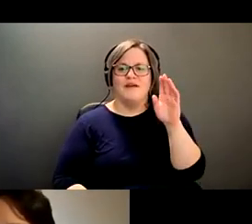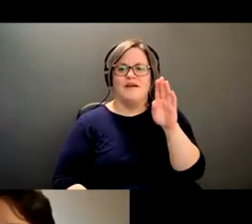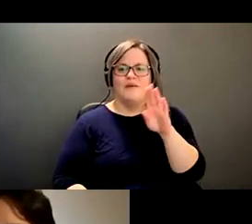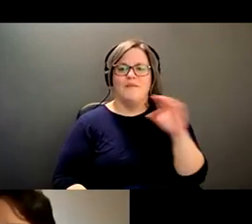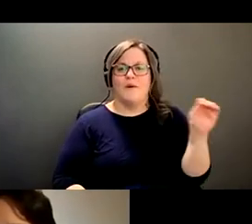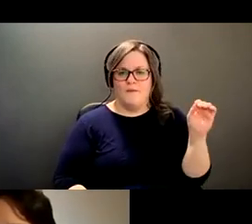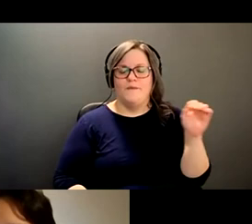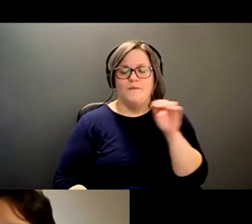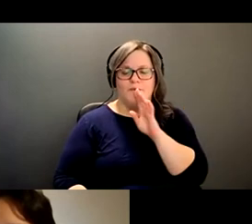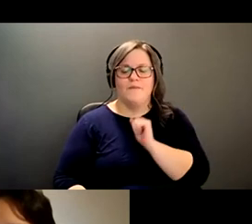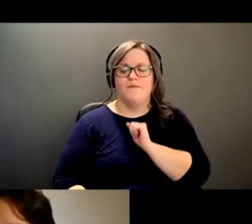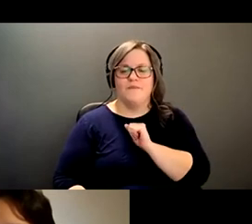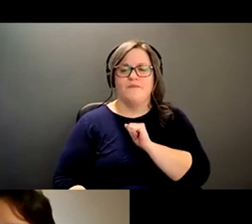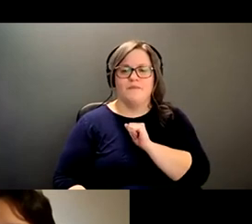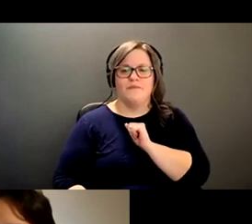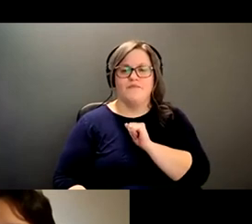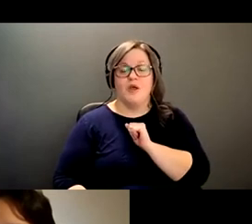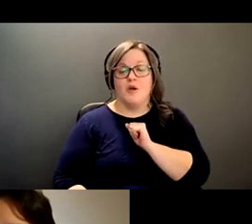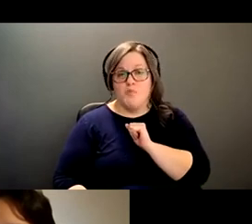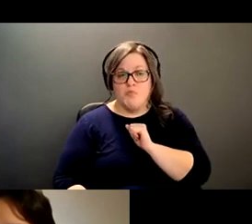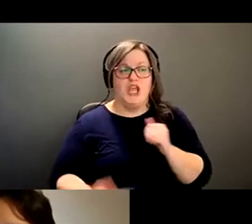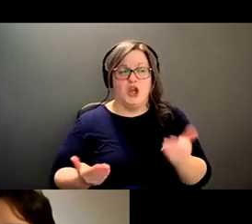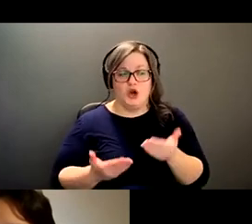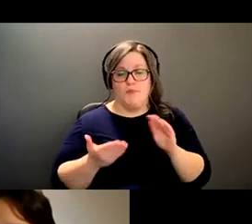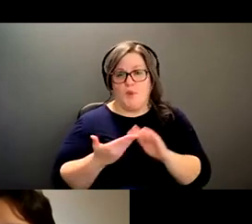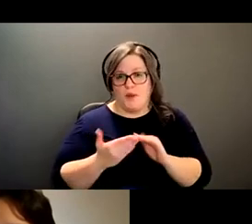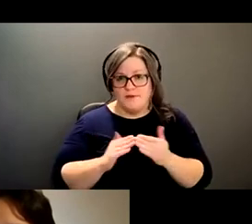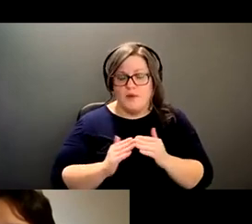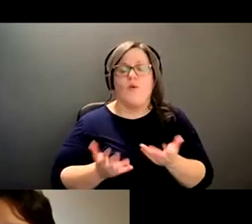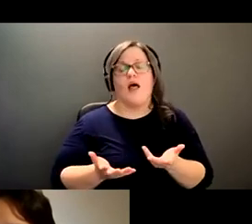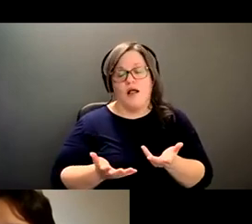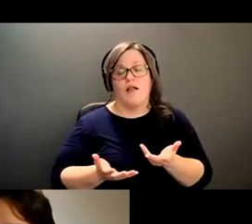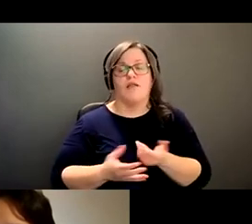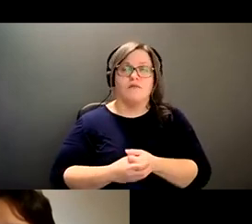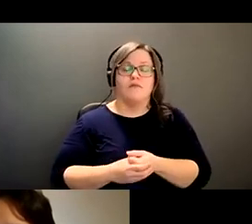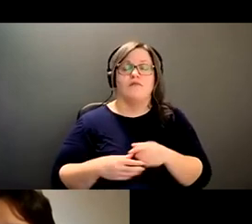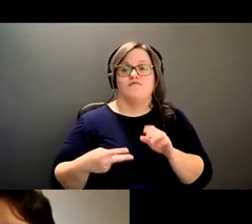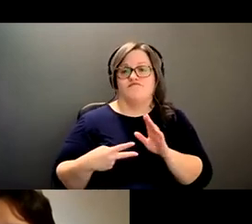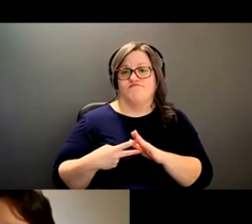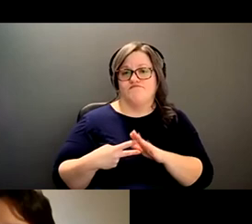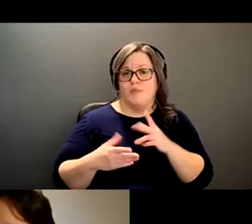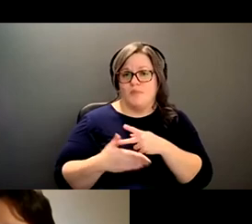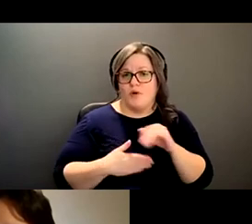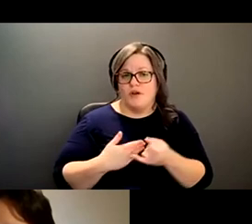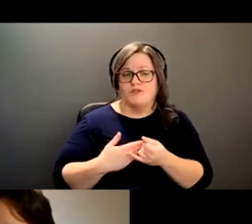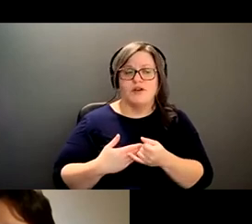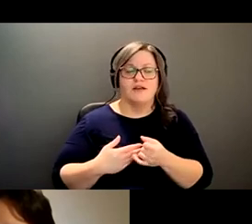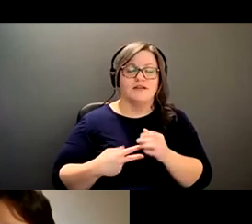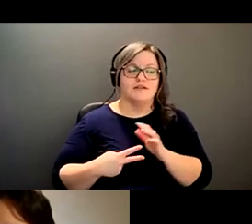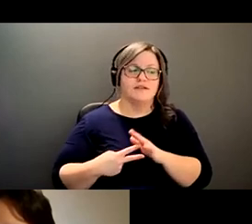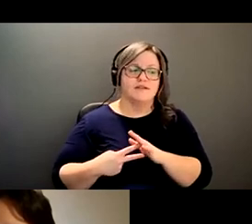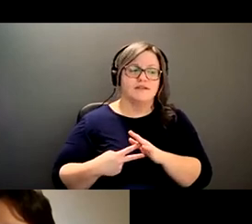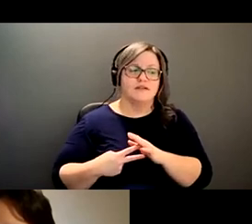I guess for here, it's the two projects. Well, the first project that I did was